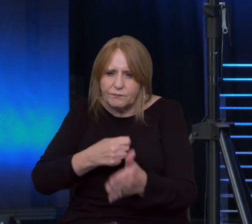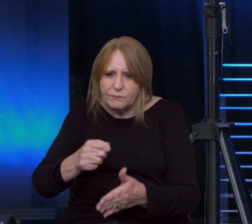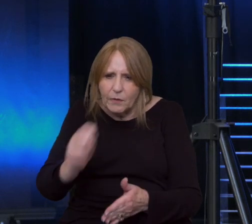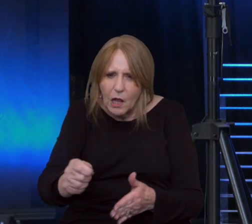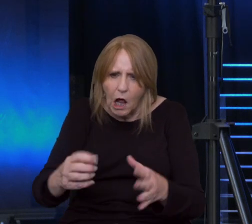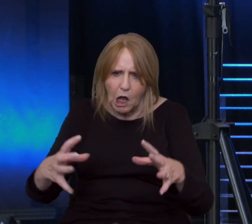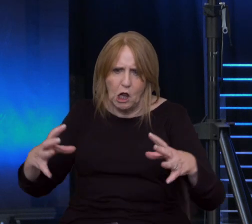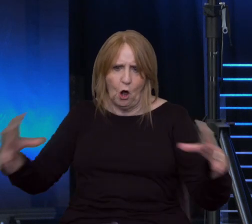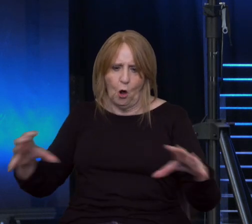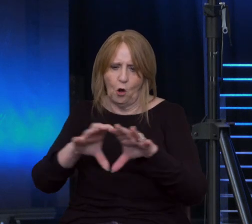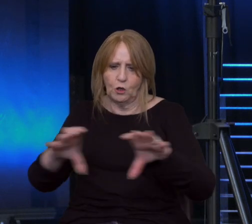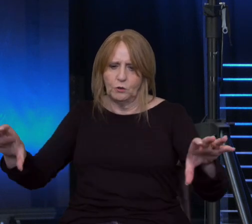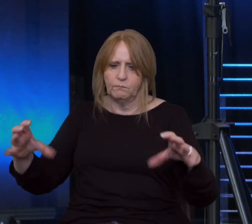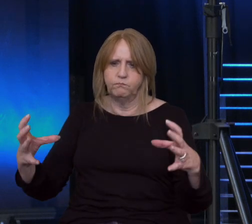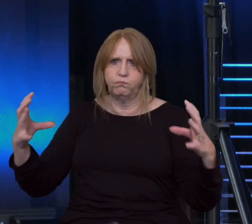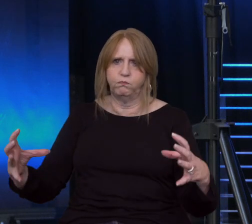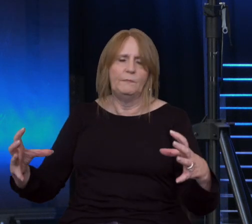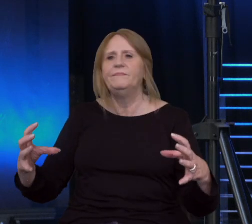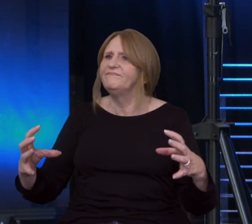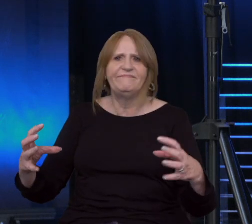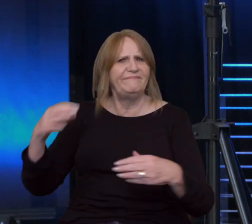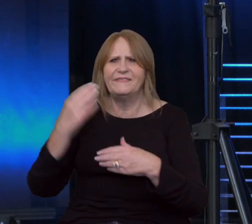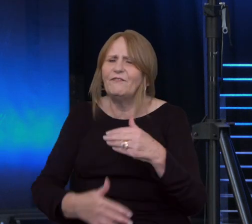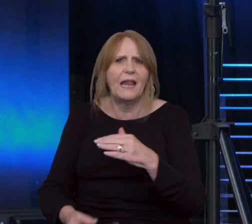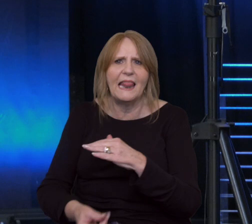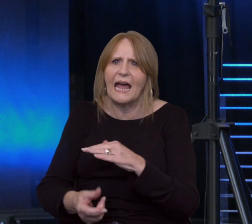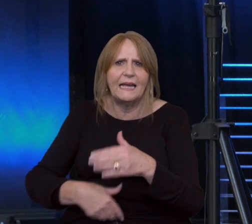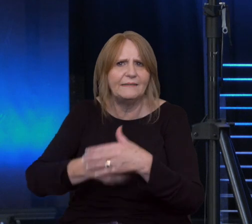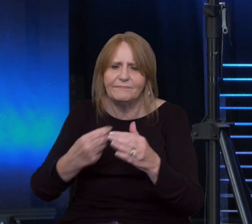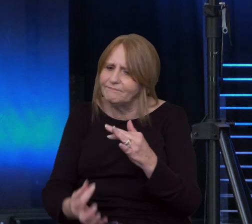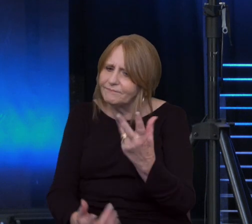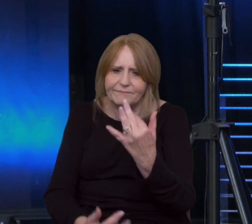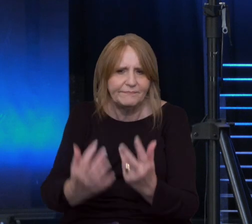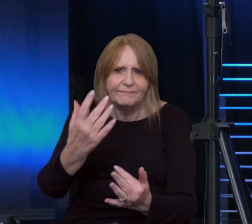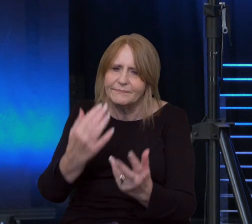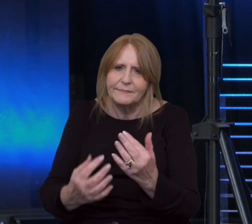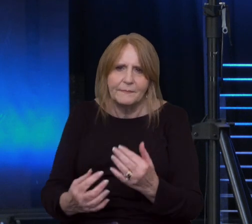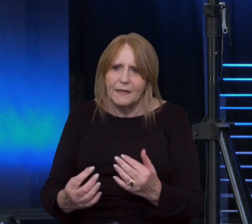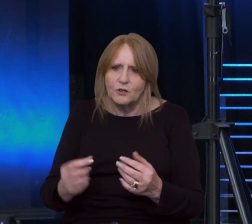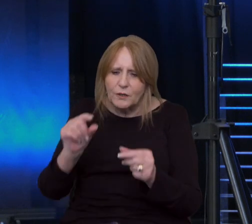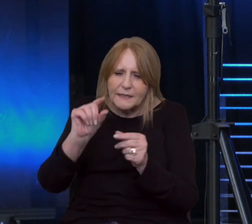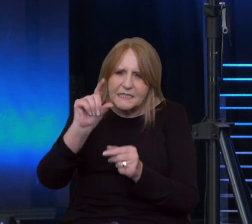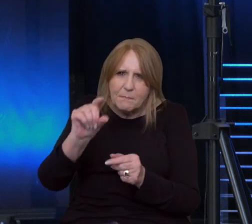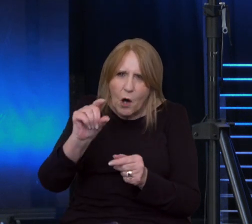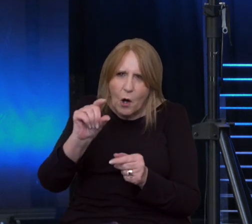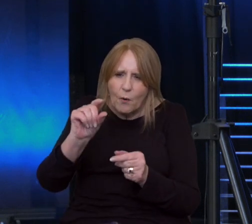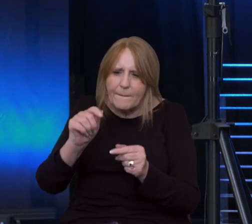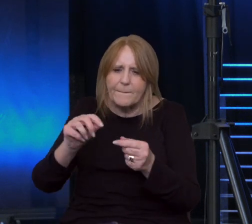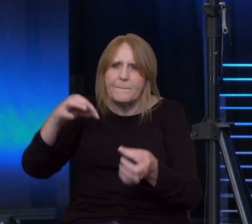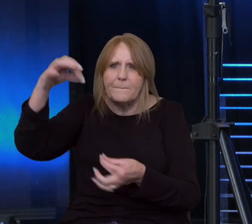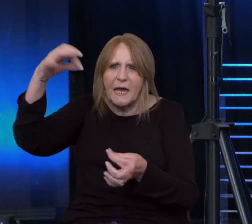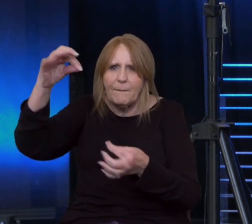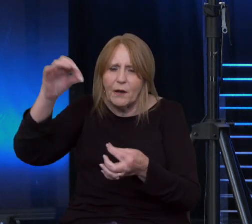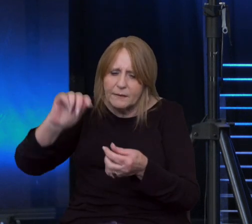do? You get kindling, small pieces of wood, and you put the match to a piece of paper that ignites